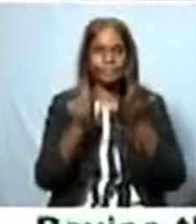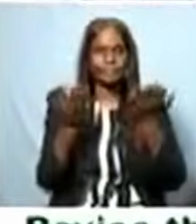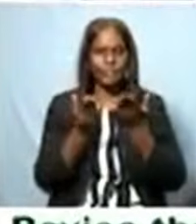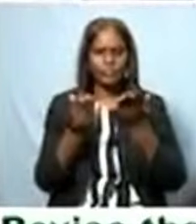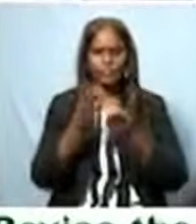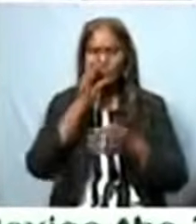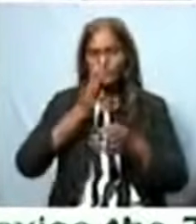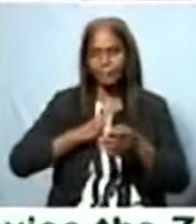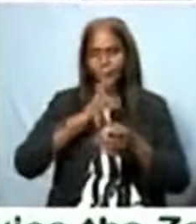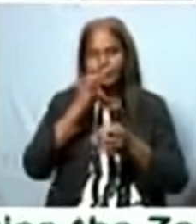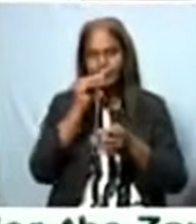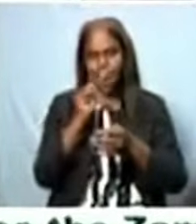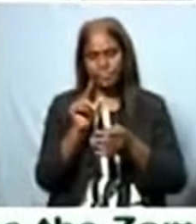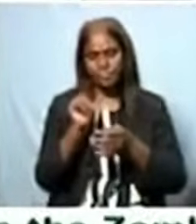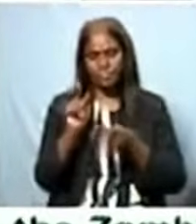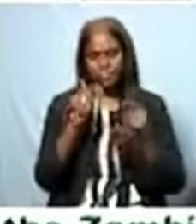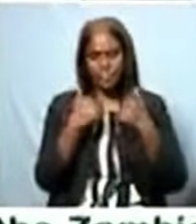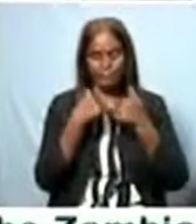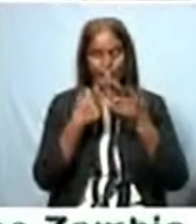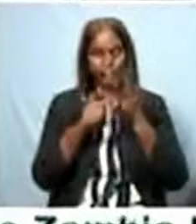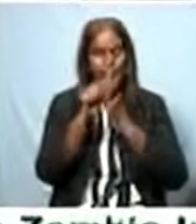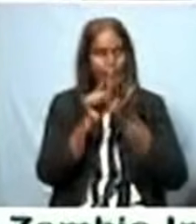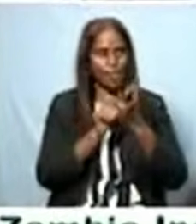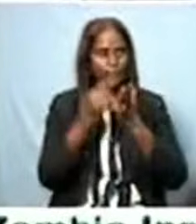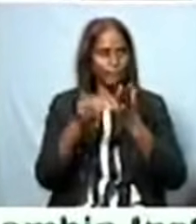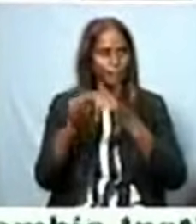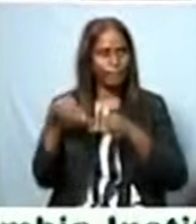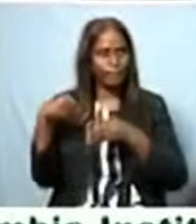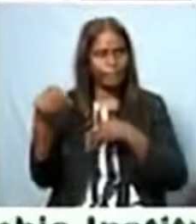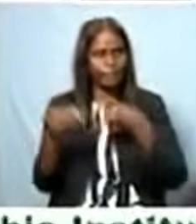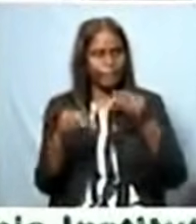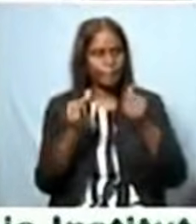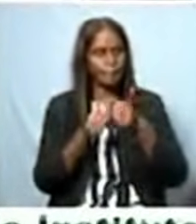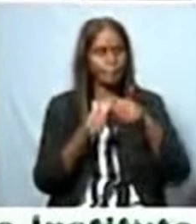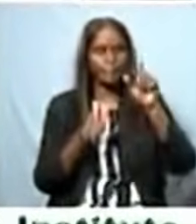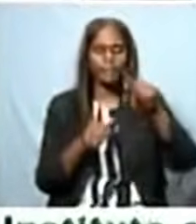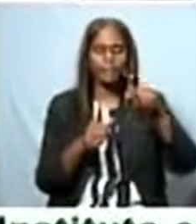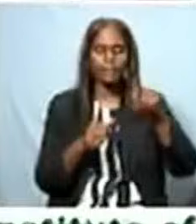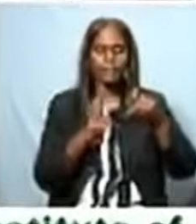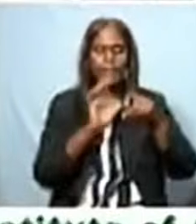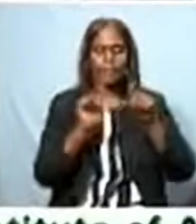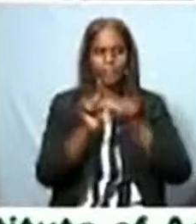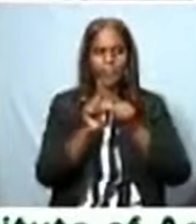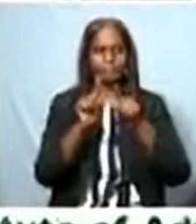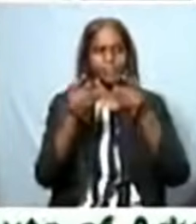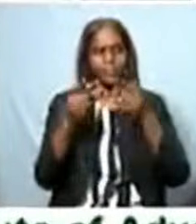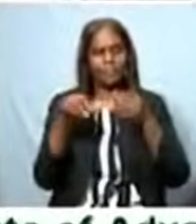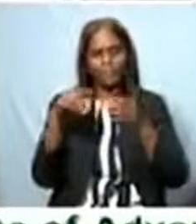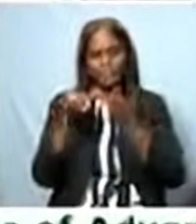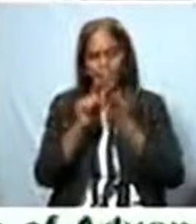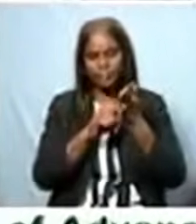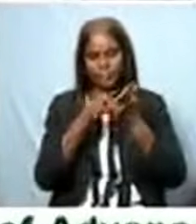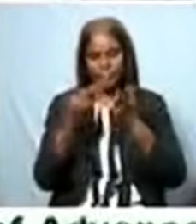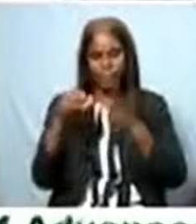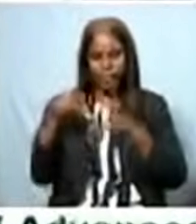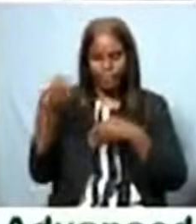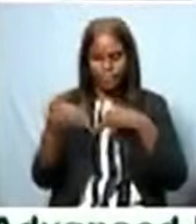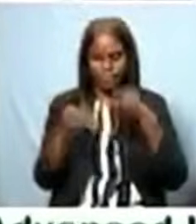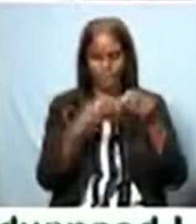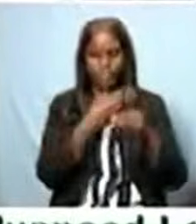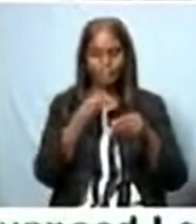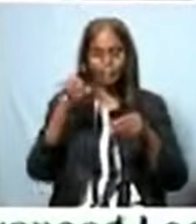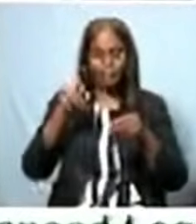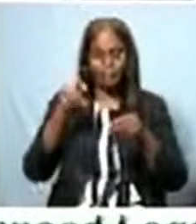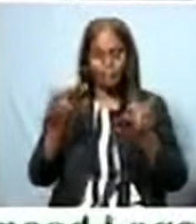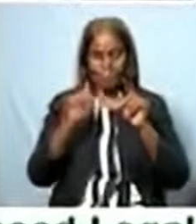Madam Speaker, there is a law of supply and demand. And the law of supply and demand, Madam Speaker,